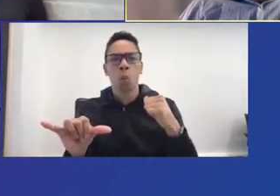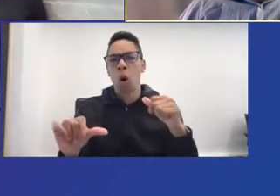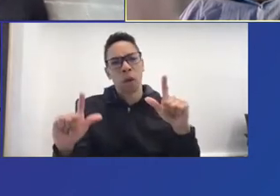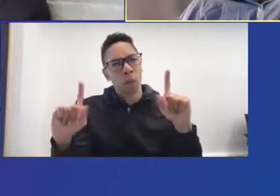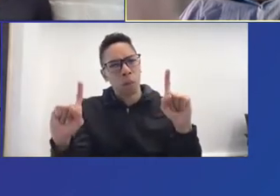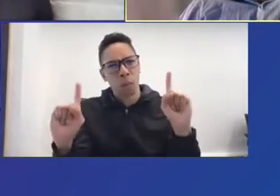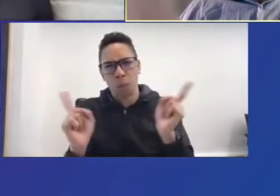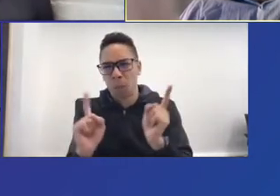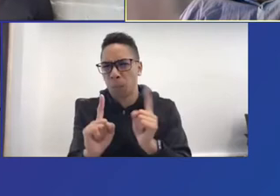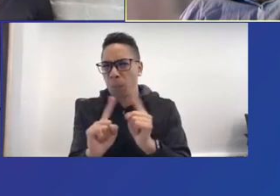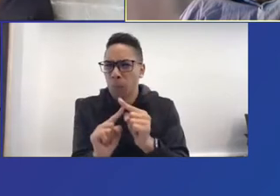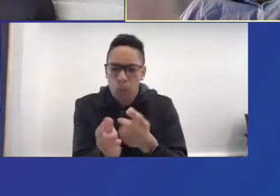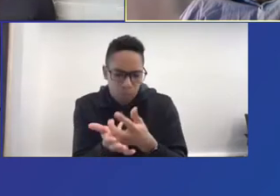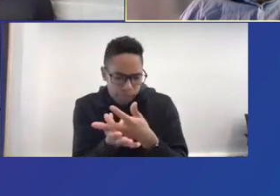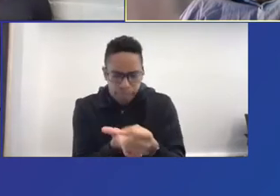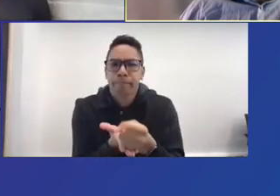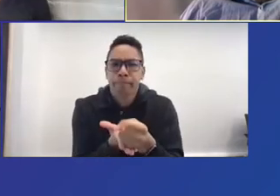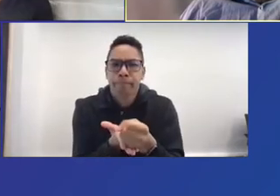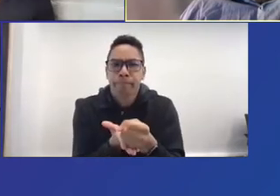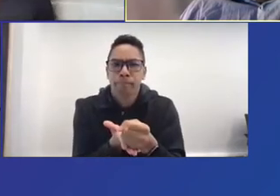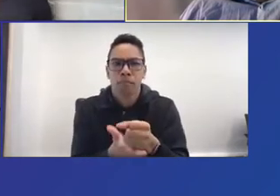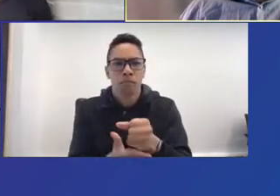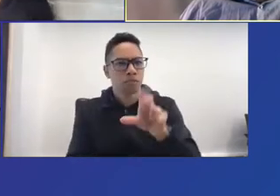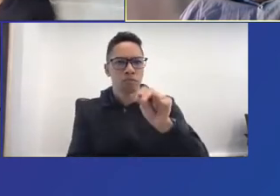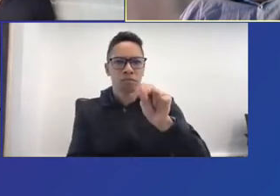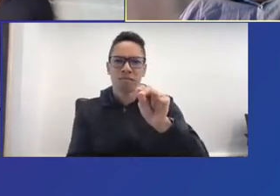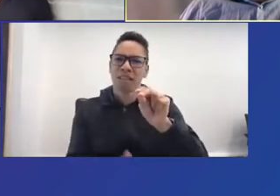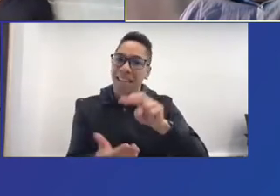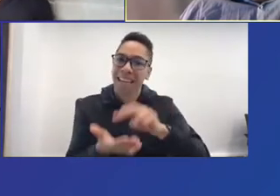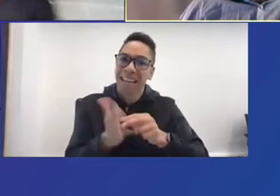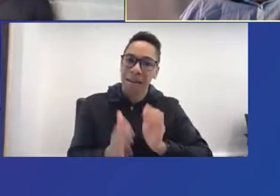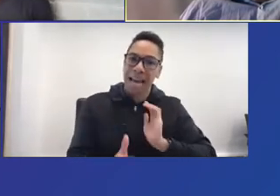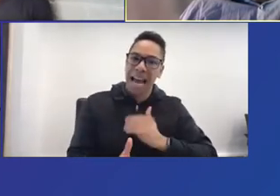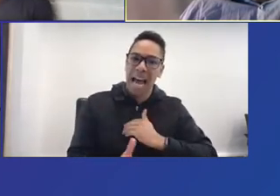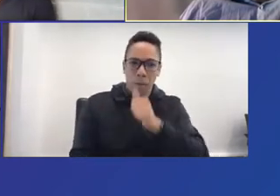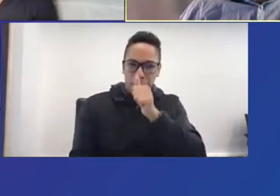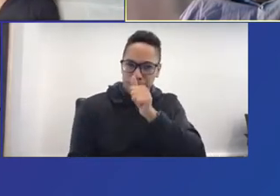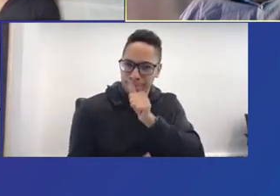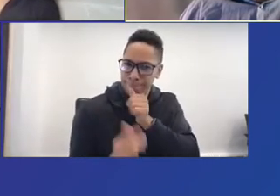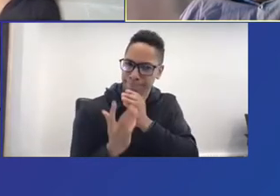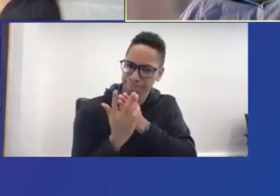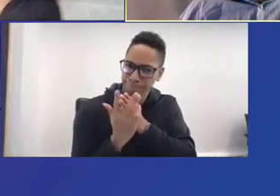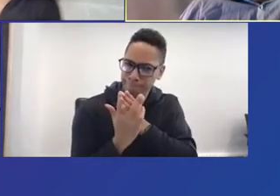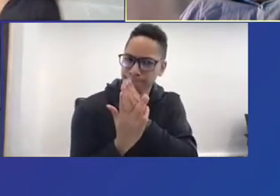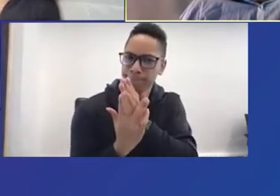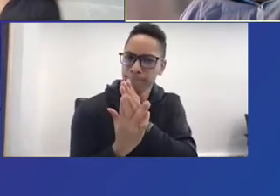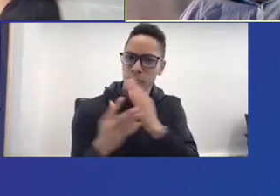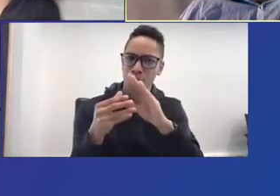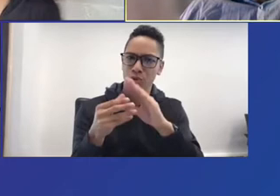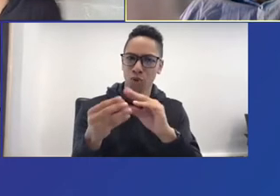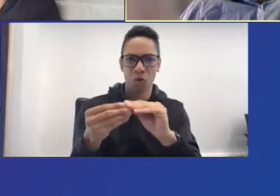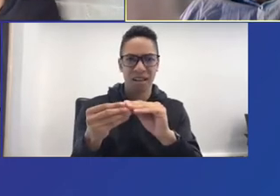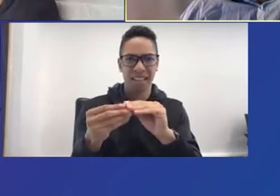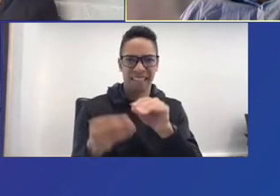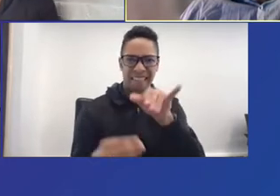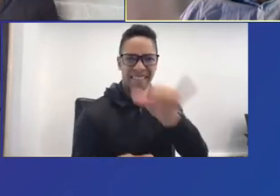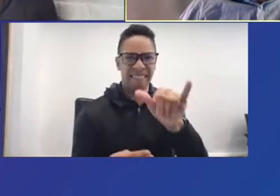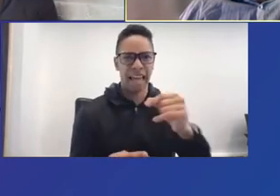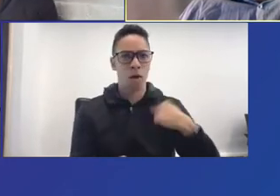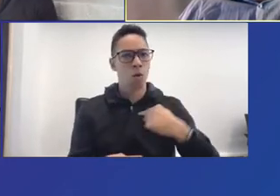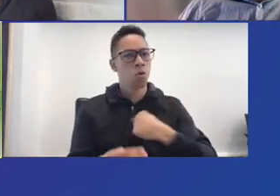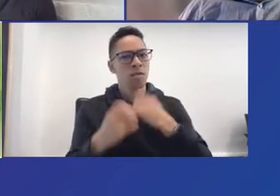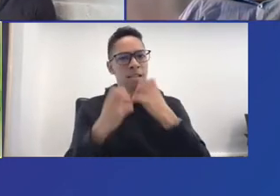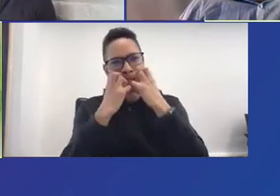our survivance from colonialism. And that's a longer story. And that's a story that we hold in our bones.